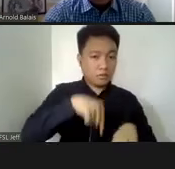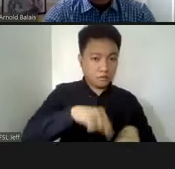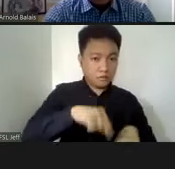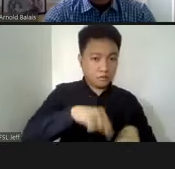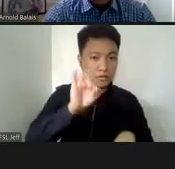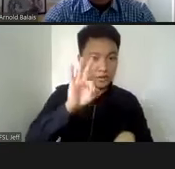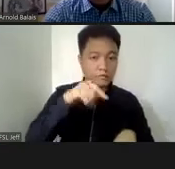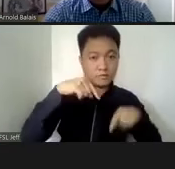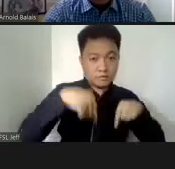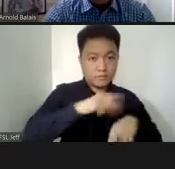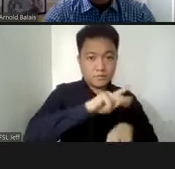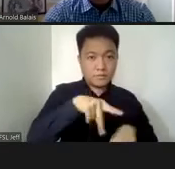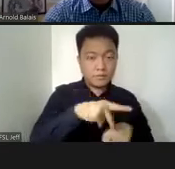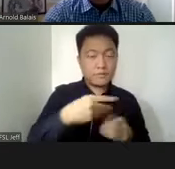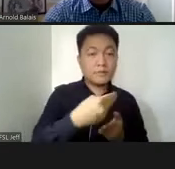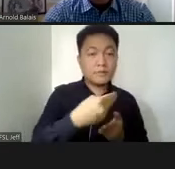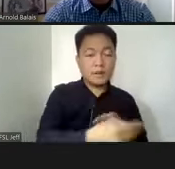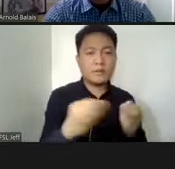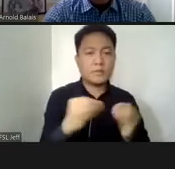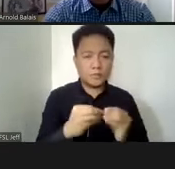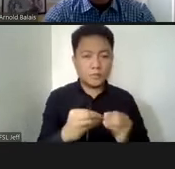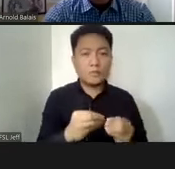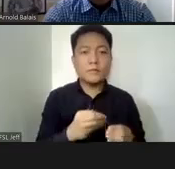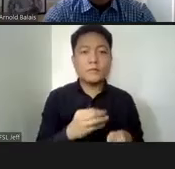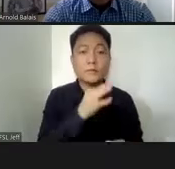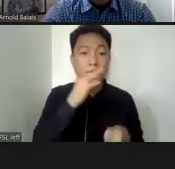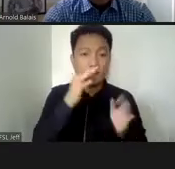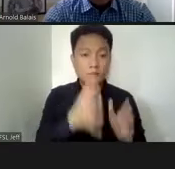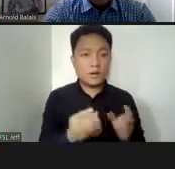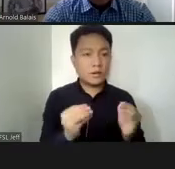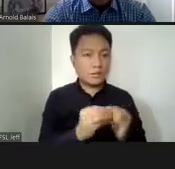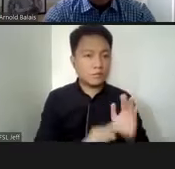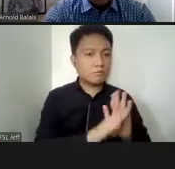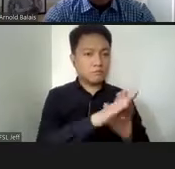witnessed, and they would always complain,